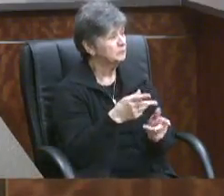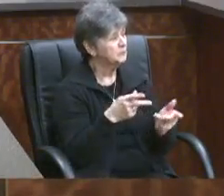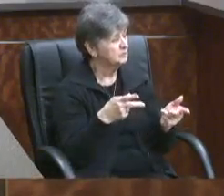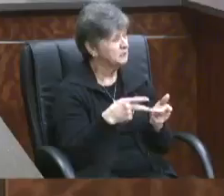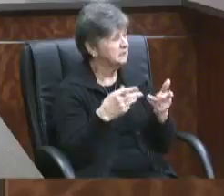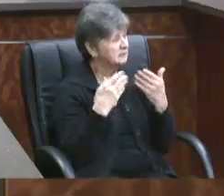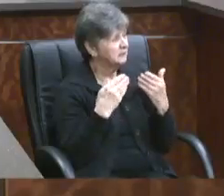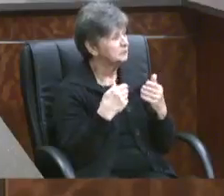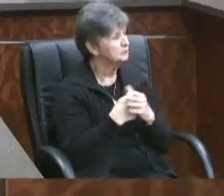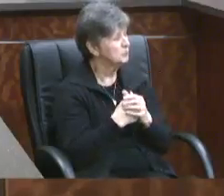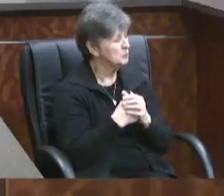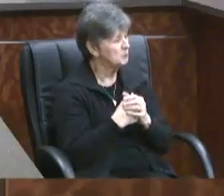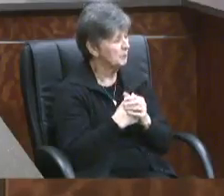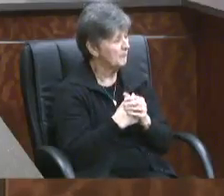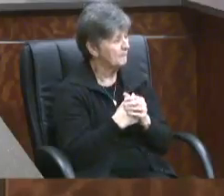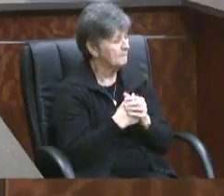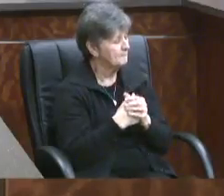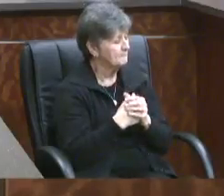Let